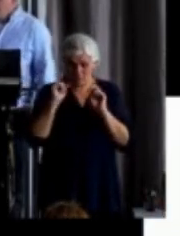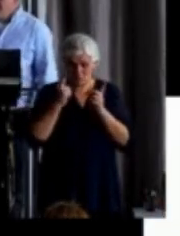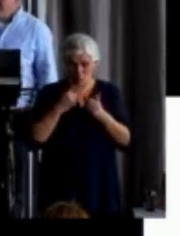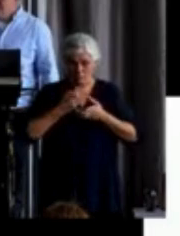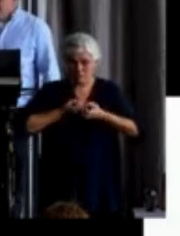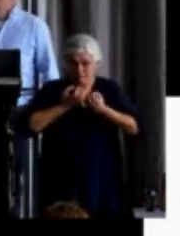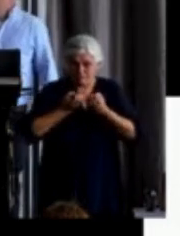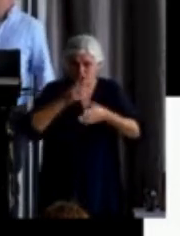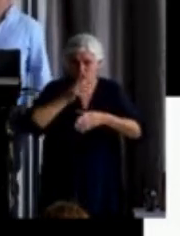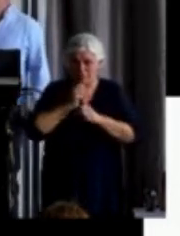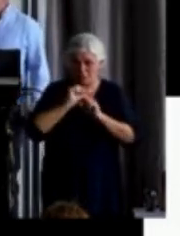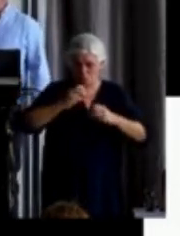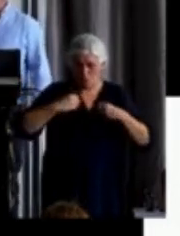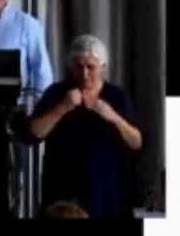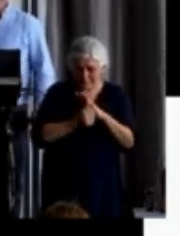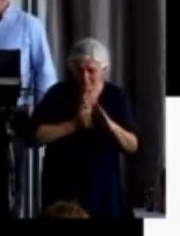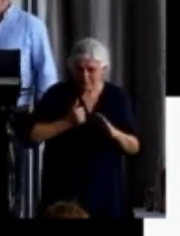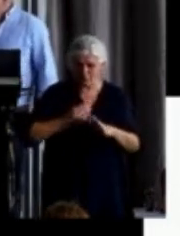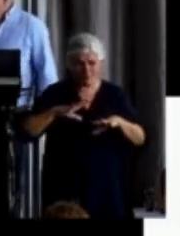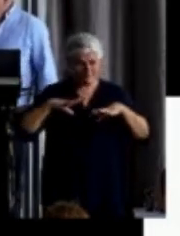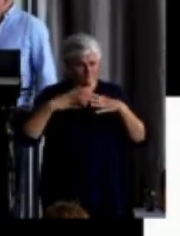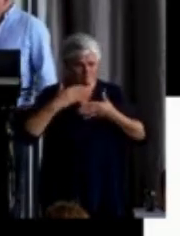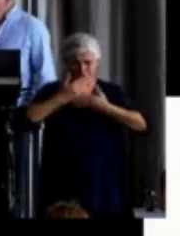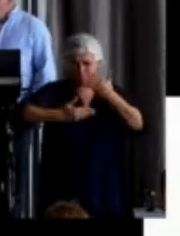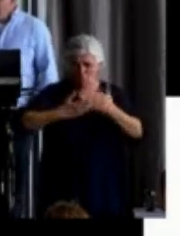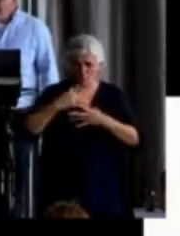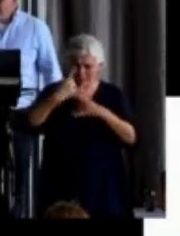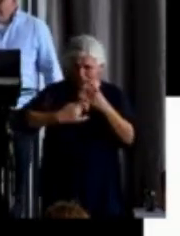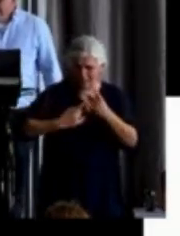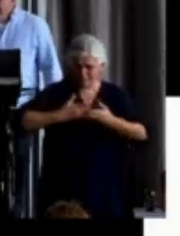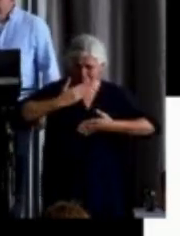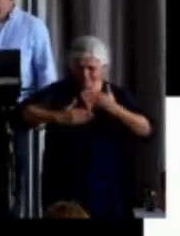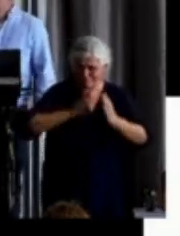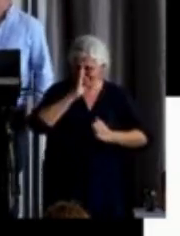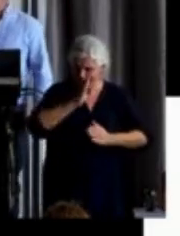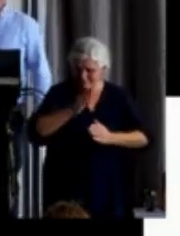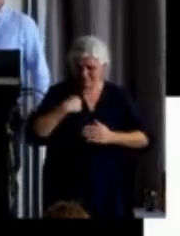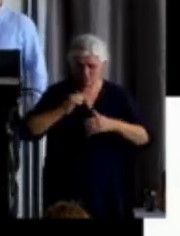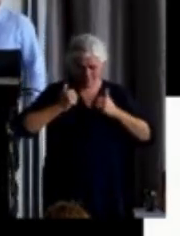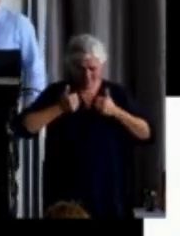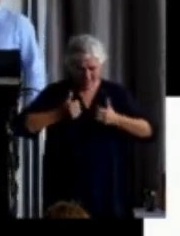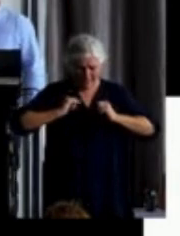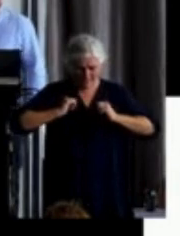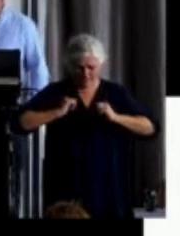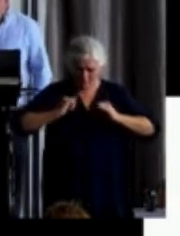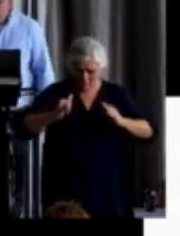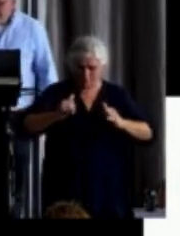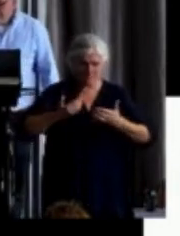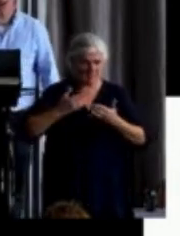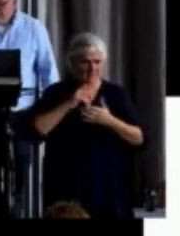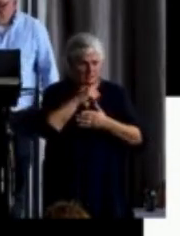their experiences, being able to be free to talk about what has happened to them, and to be able to seek out help